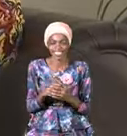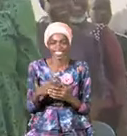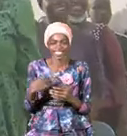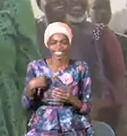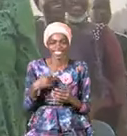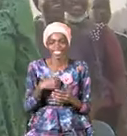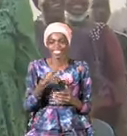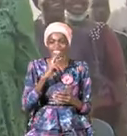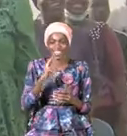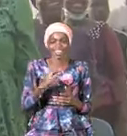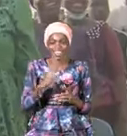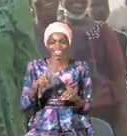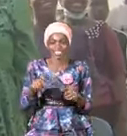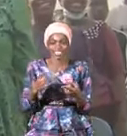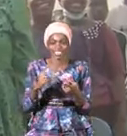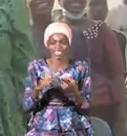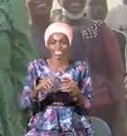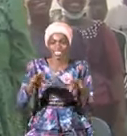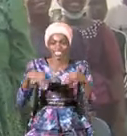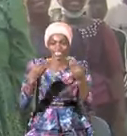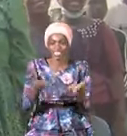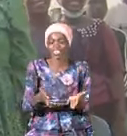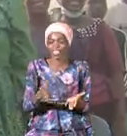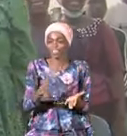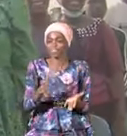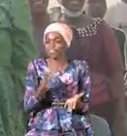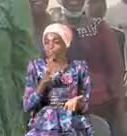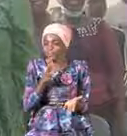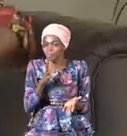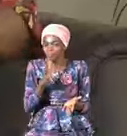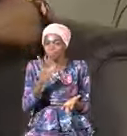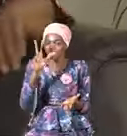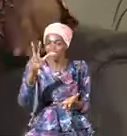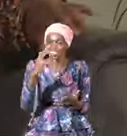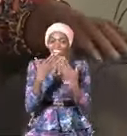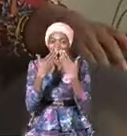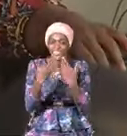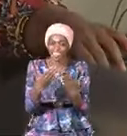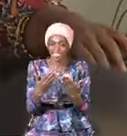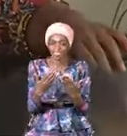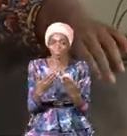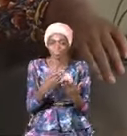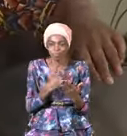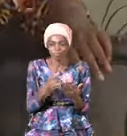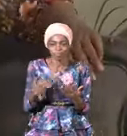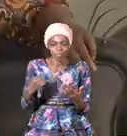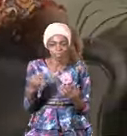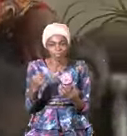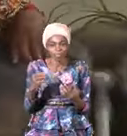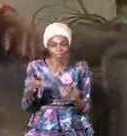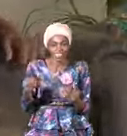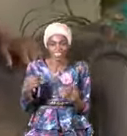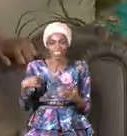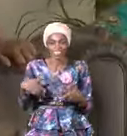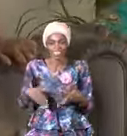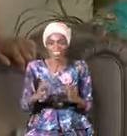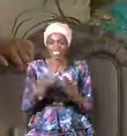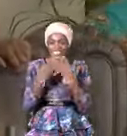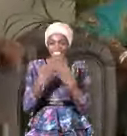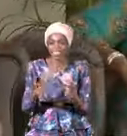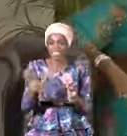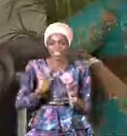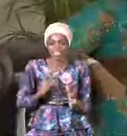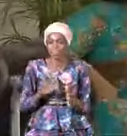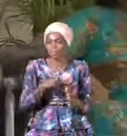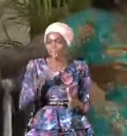say three thank you to our mommy. So, Eileen, and to our mommy, the mommy of mommy,